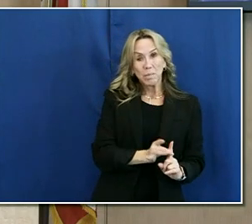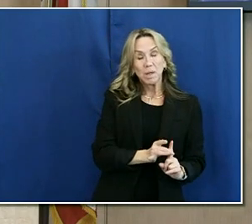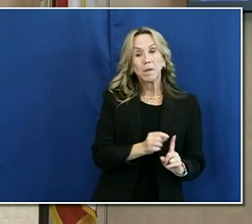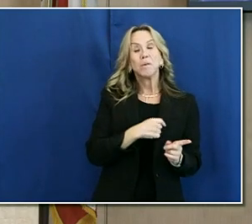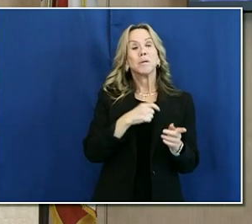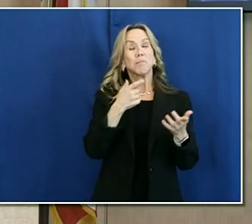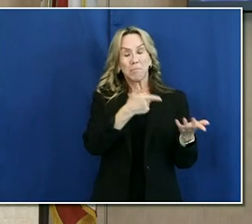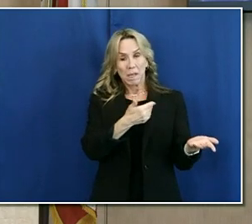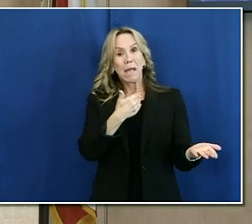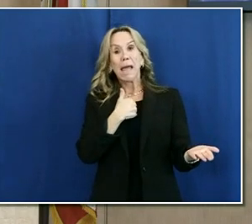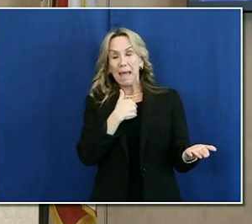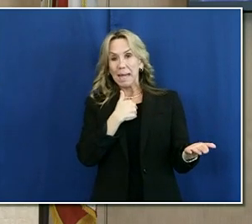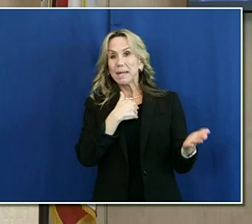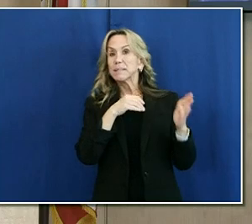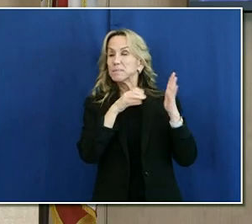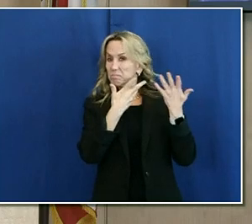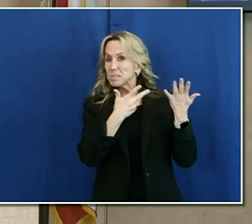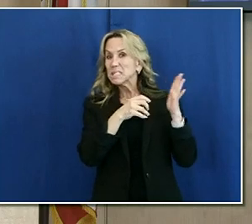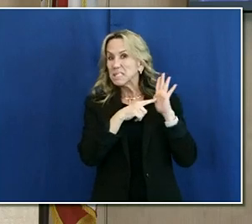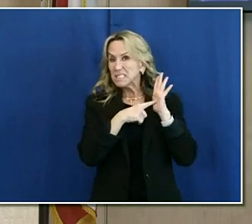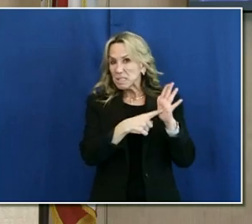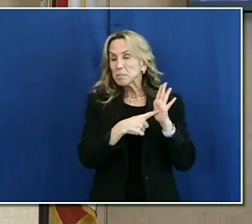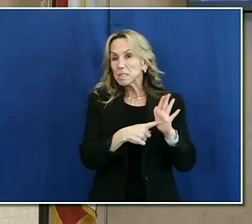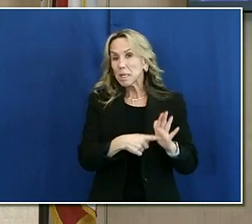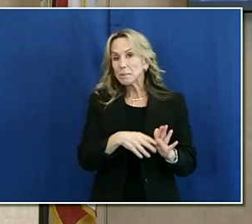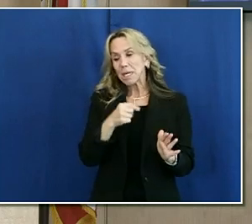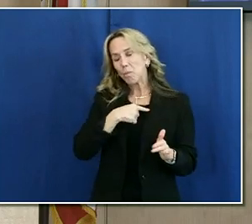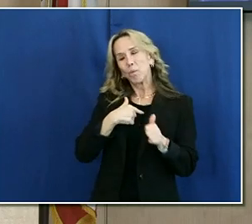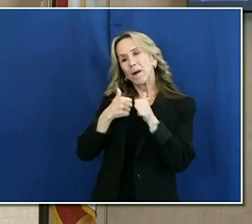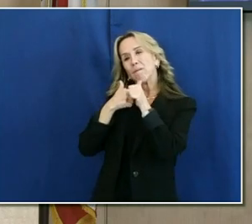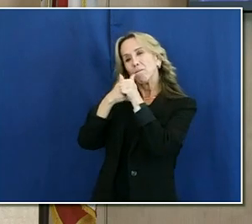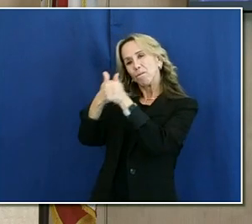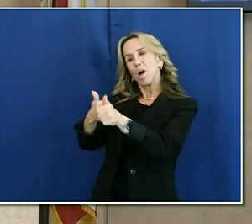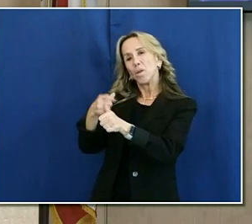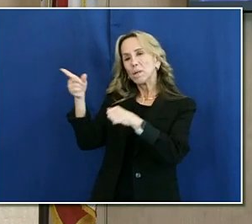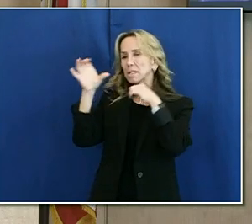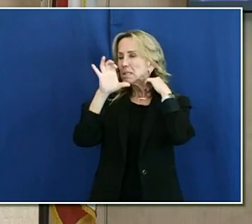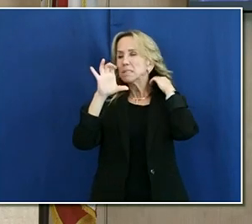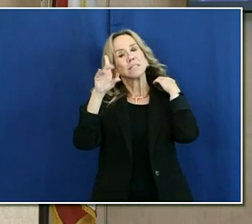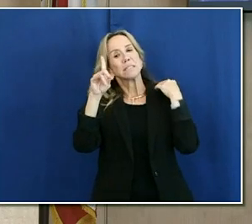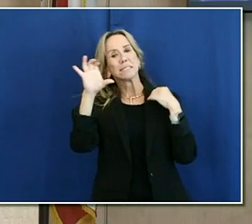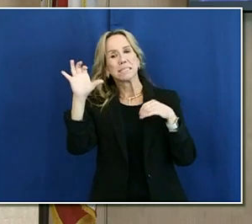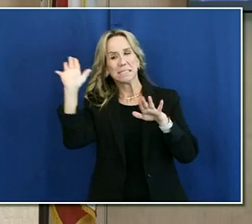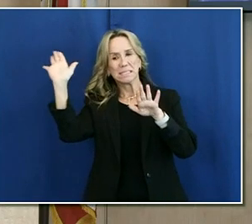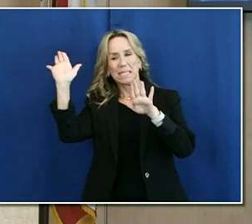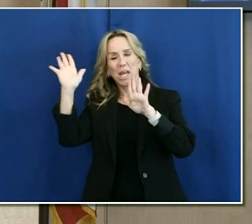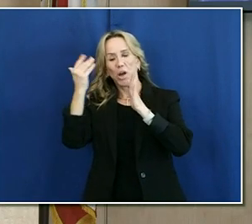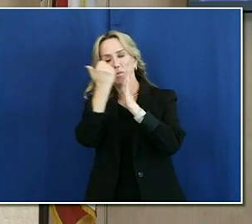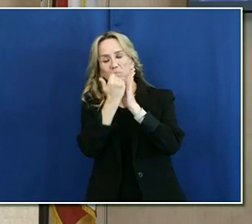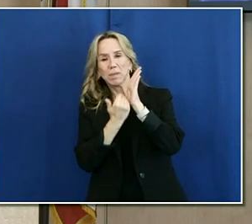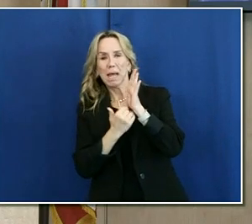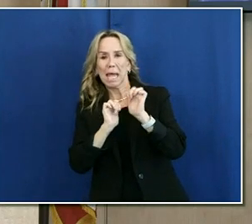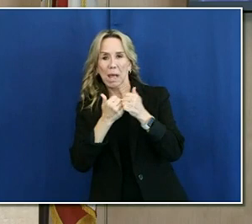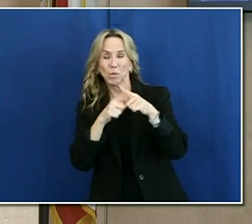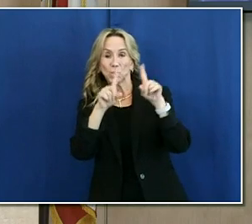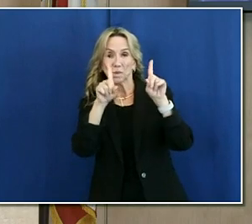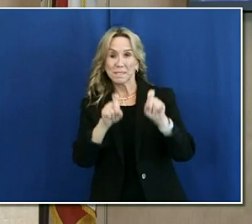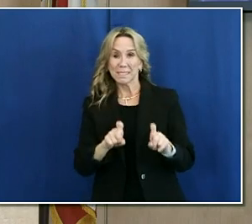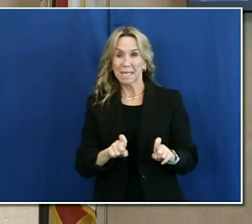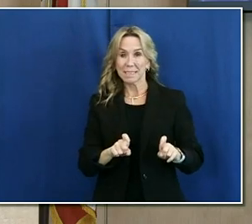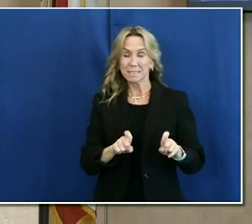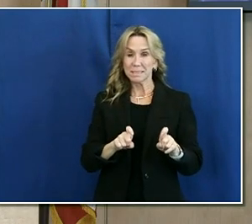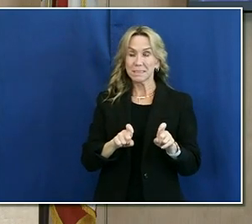following CDPH guidelines and looking at close contacts and testing them. and following them for symptoms. I think if we